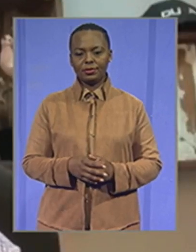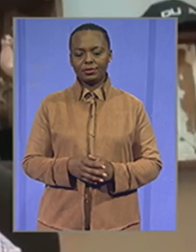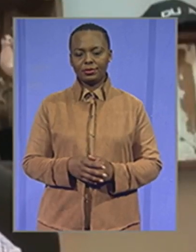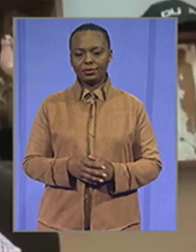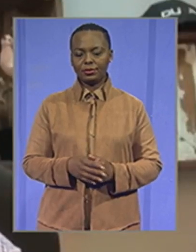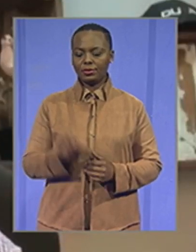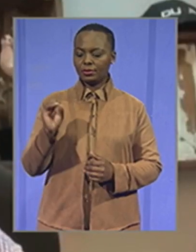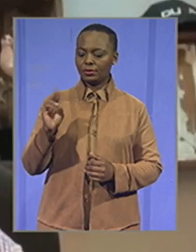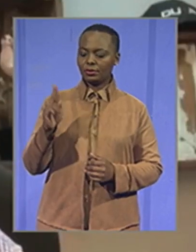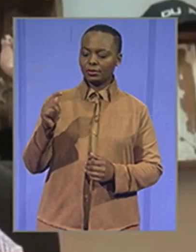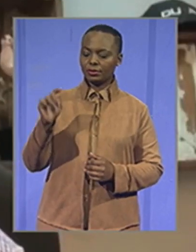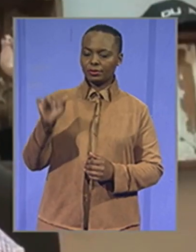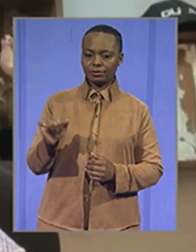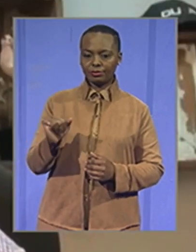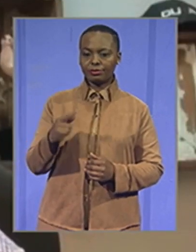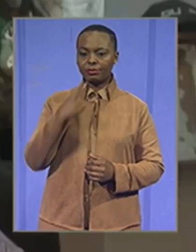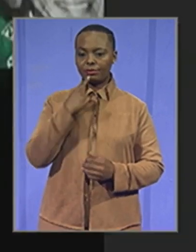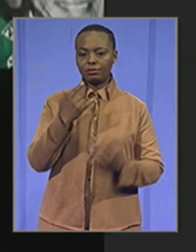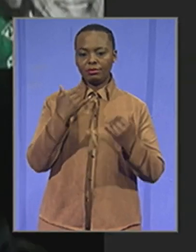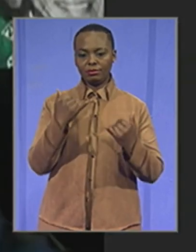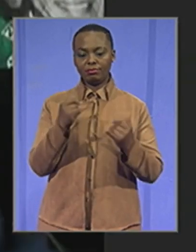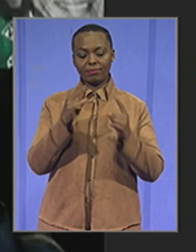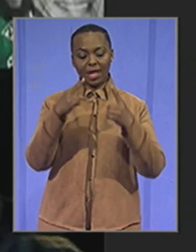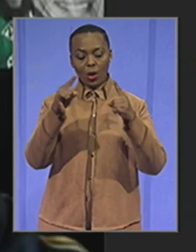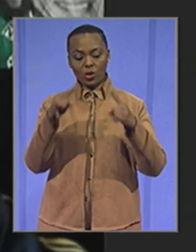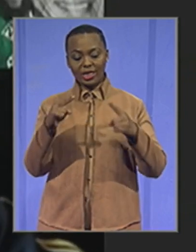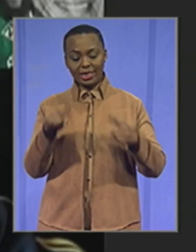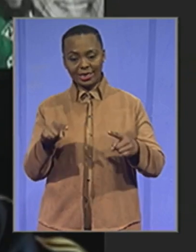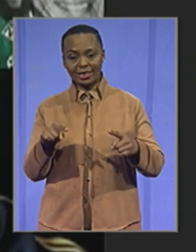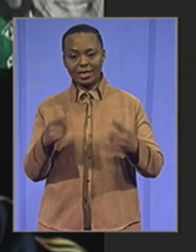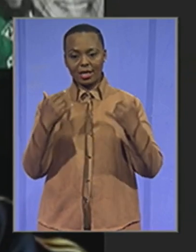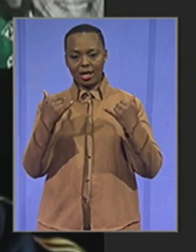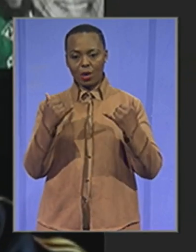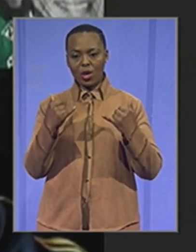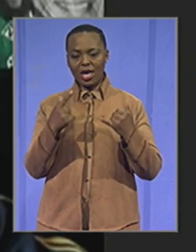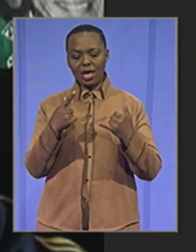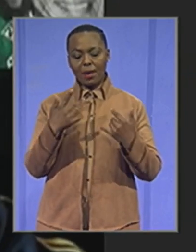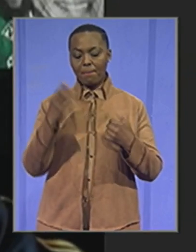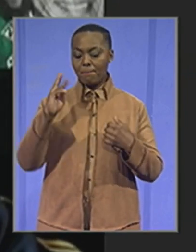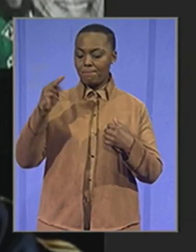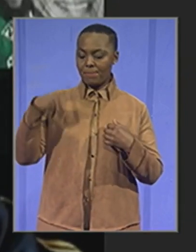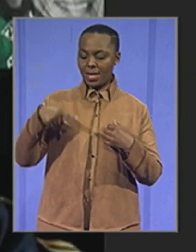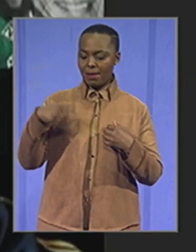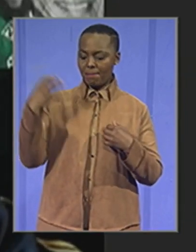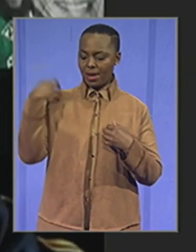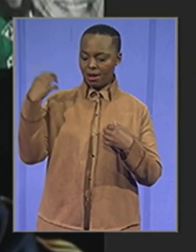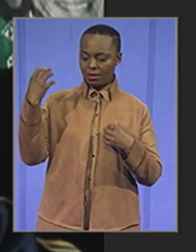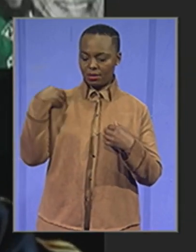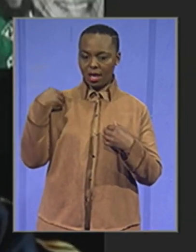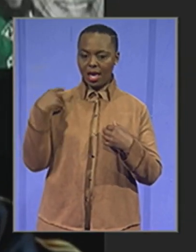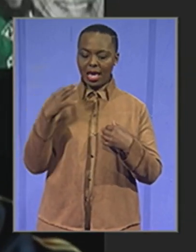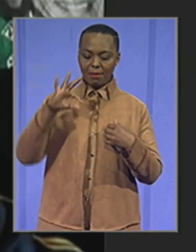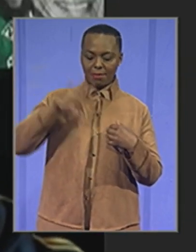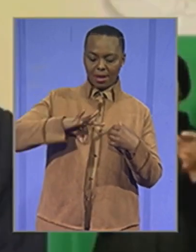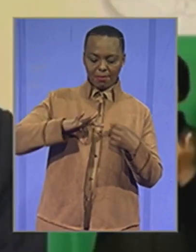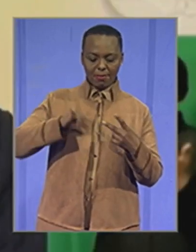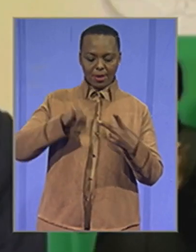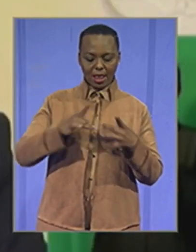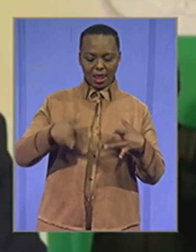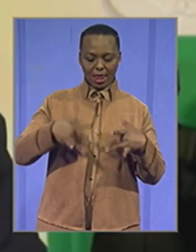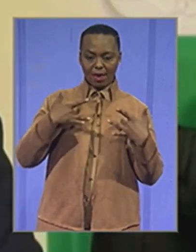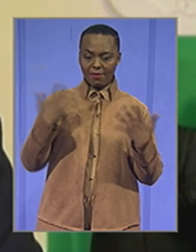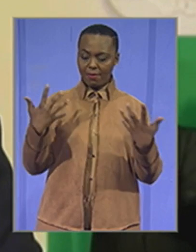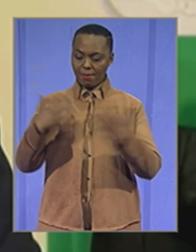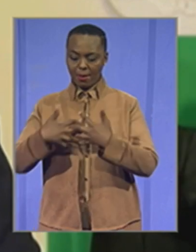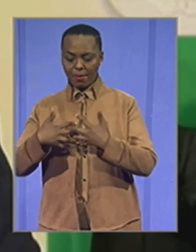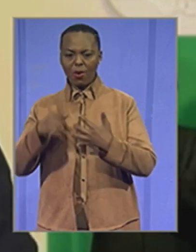le Khosatu ya re le fa boruni jwa go tlhatlhoba gore a maemo a mongwe a botshelo a tsamaelana le tuelo ya gagwe bo le botlhokwa mo ntweng kgatlhanong